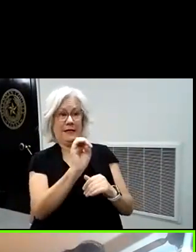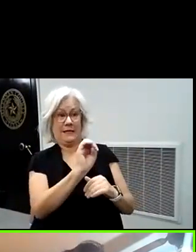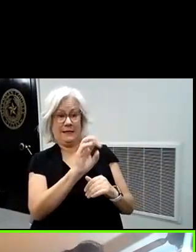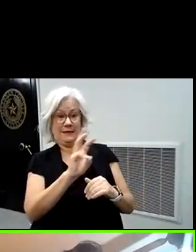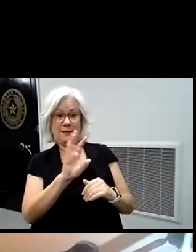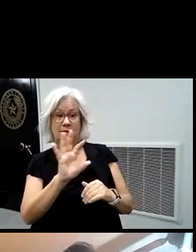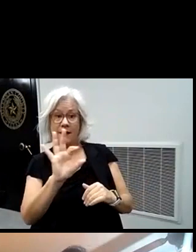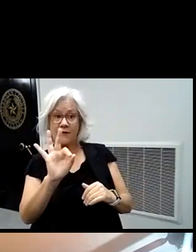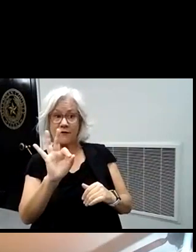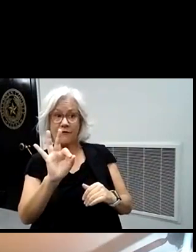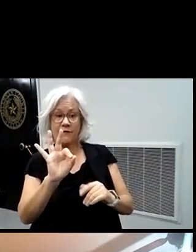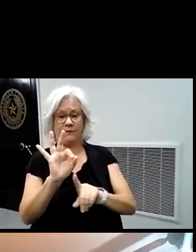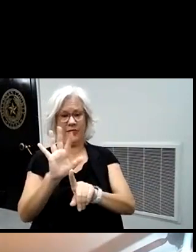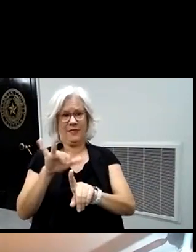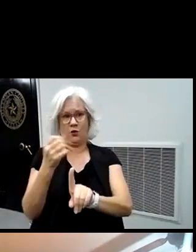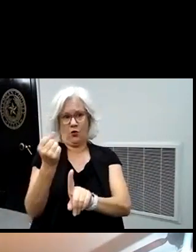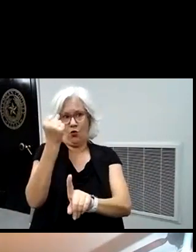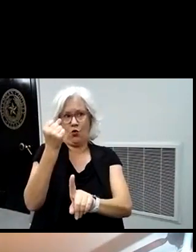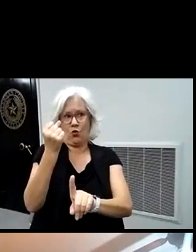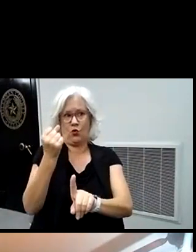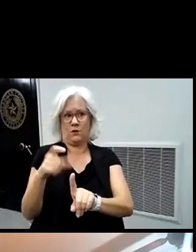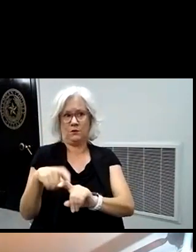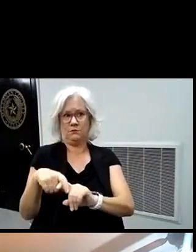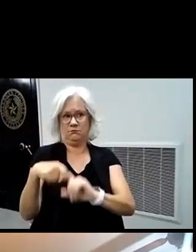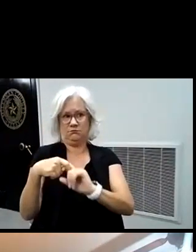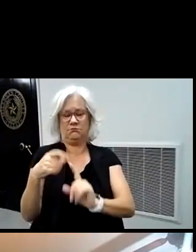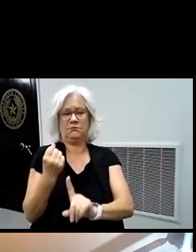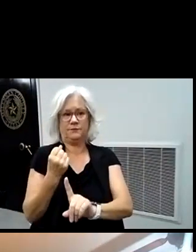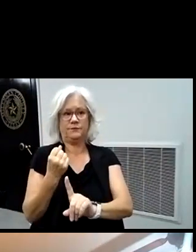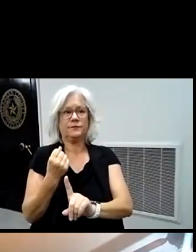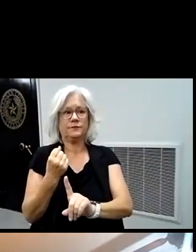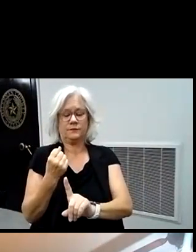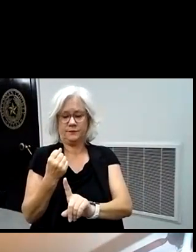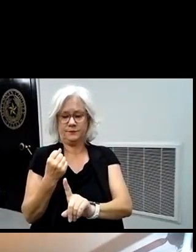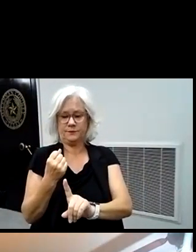E6F, I'd like to hold that just for a little bit.